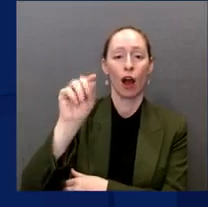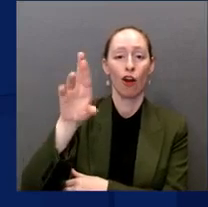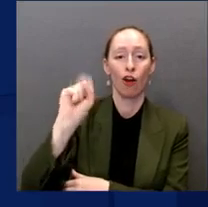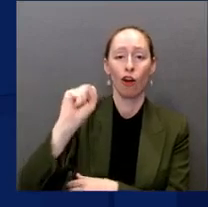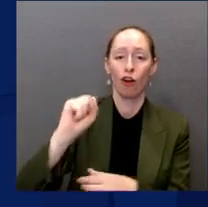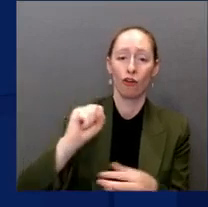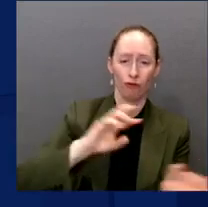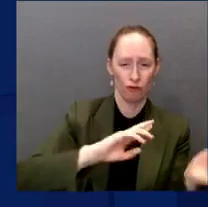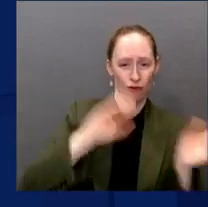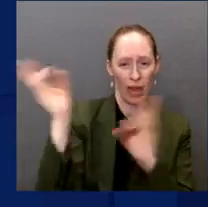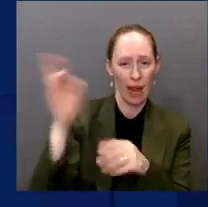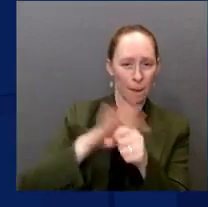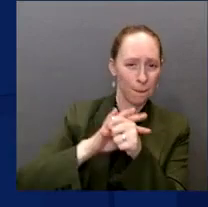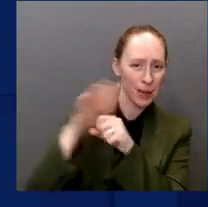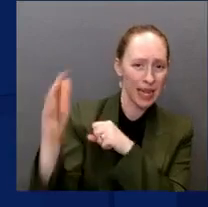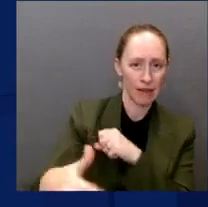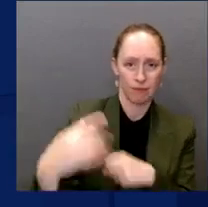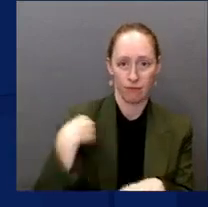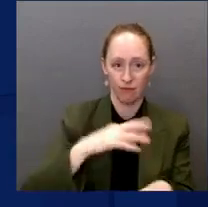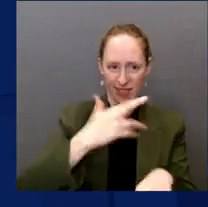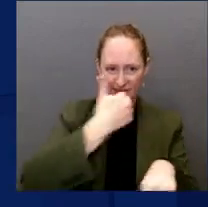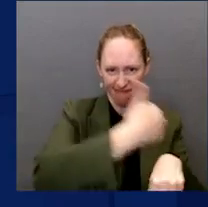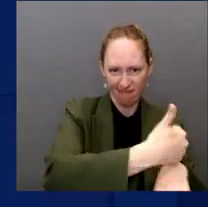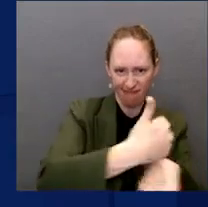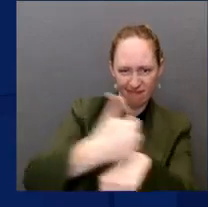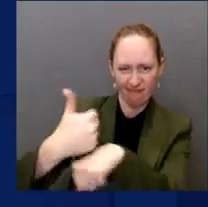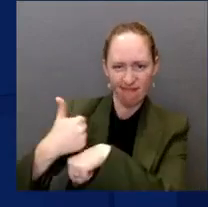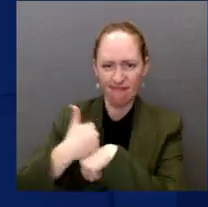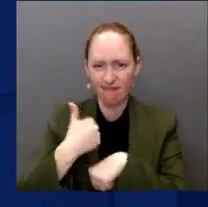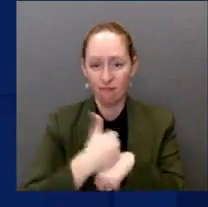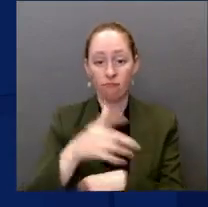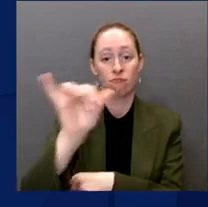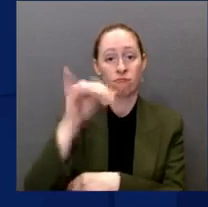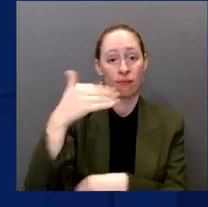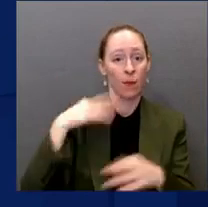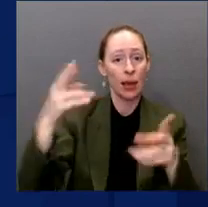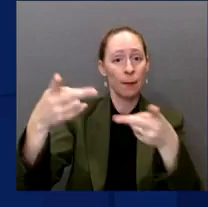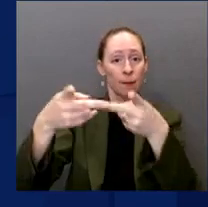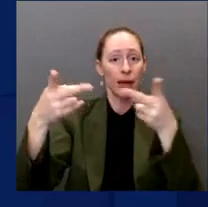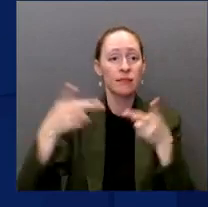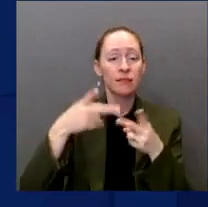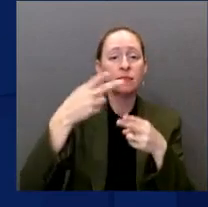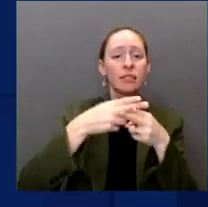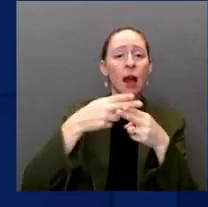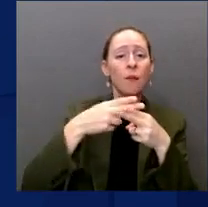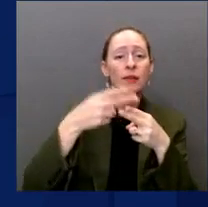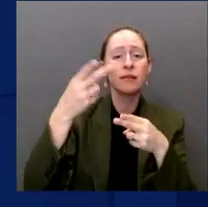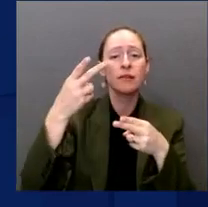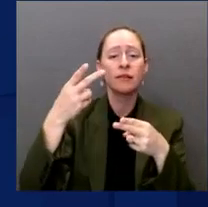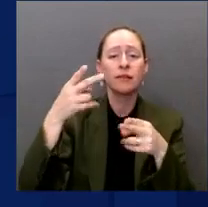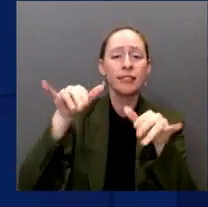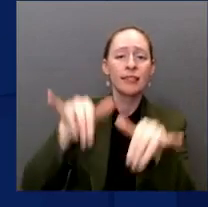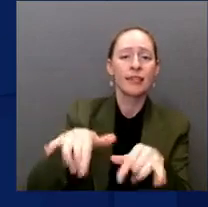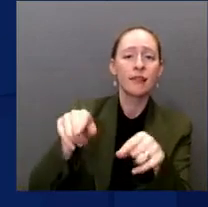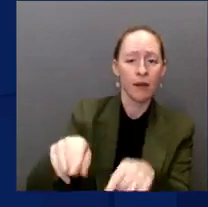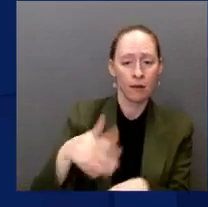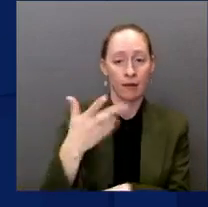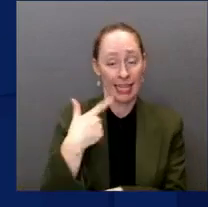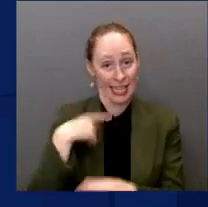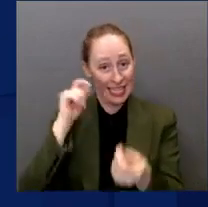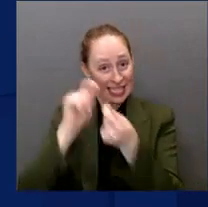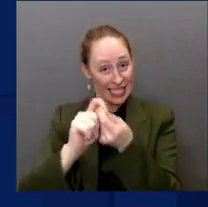had put up shelters, they're ready. We're not sure exactly where it's going to hit, but we're getting pretty clear exactly where it's going